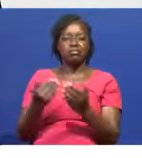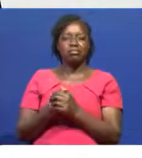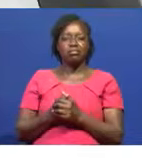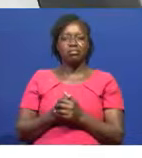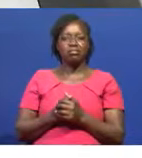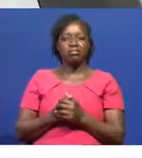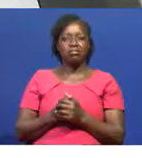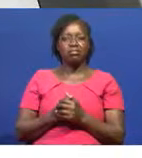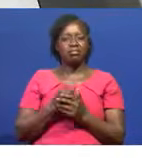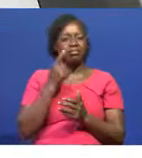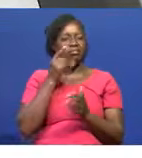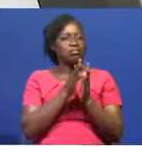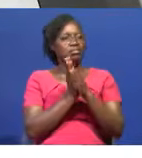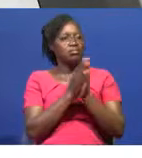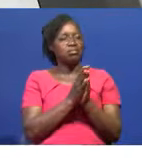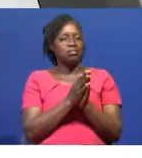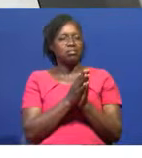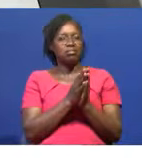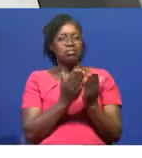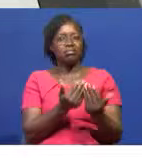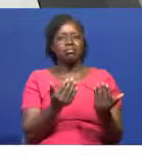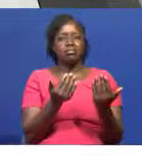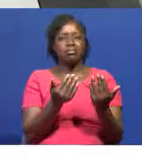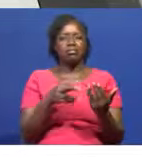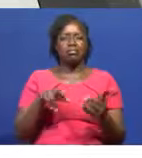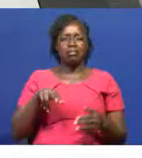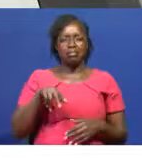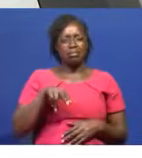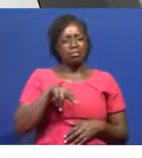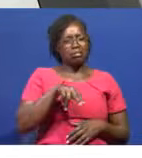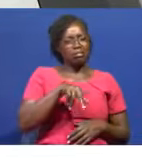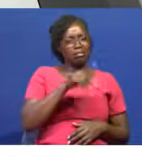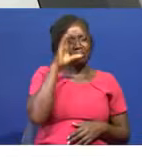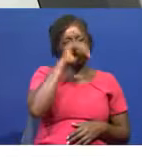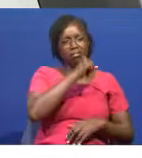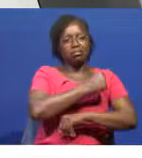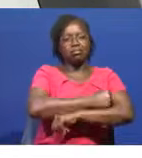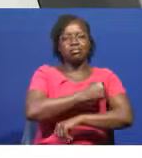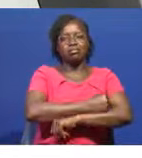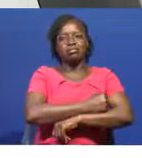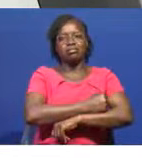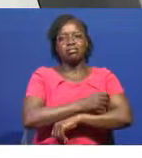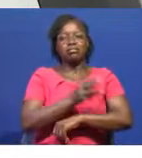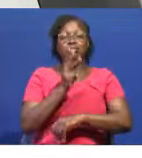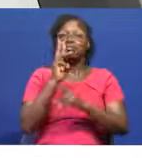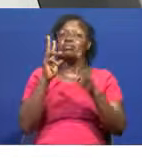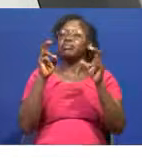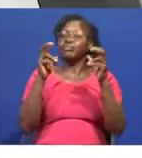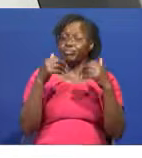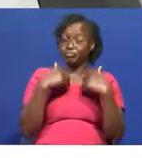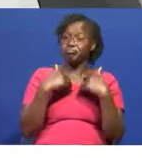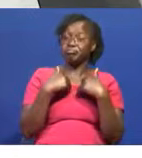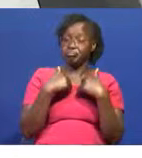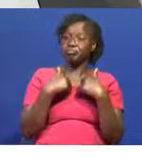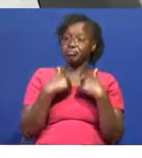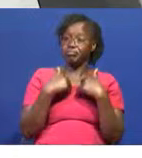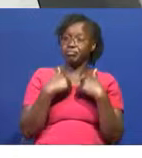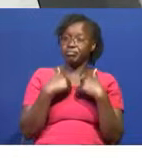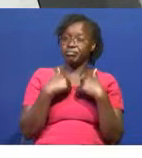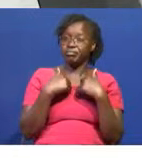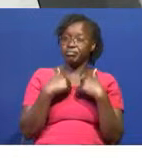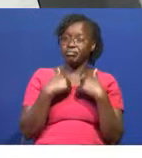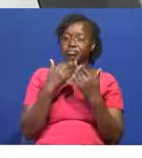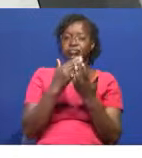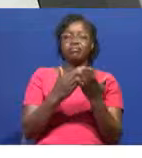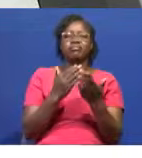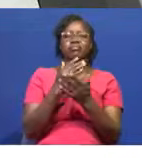Yes. I mean, we've seen stories of, children missing school because of water issues, in different parts of